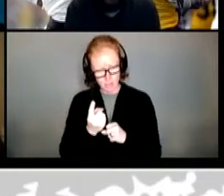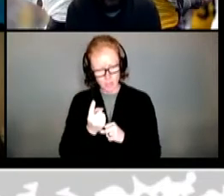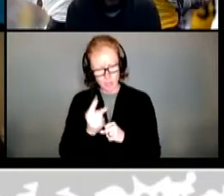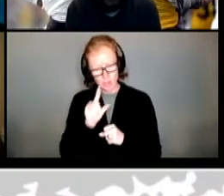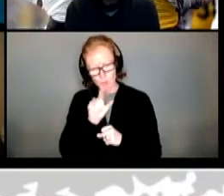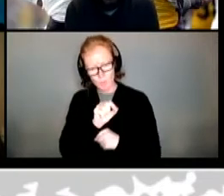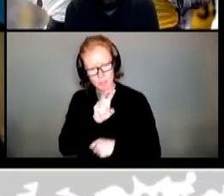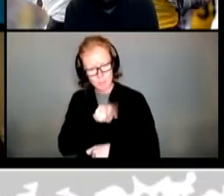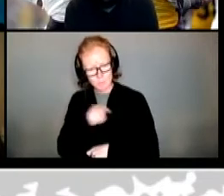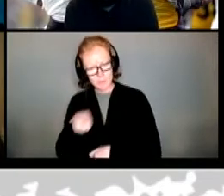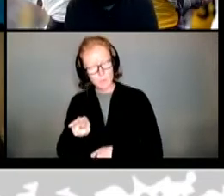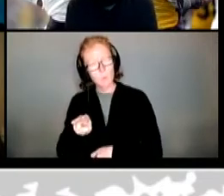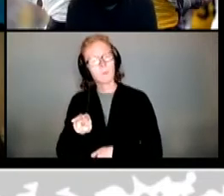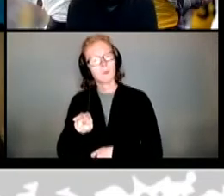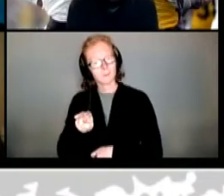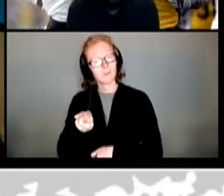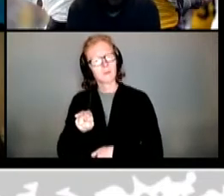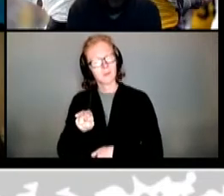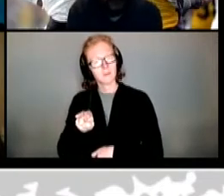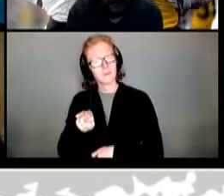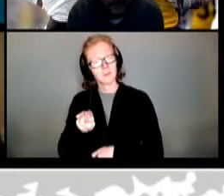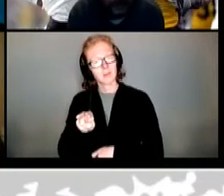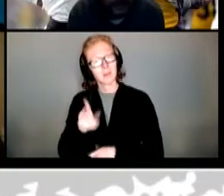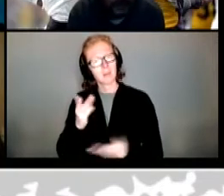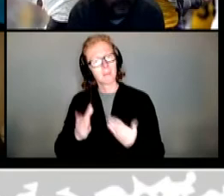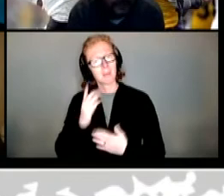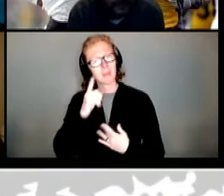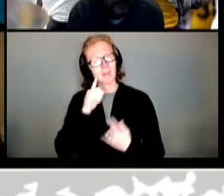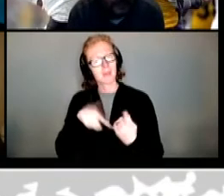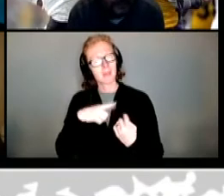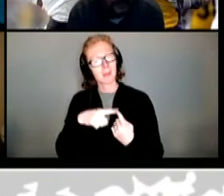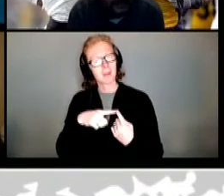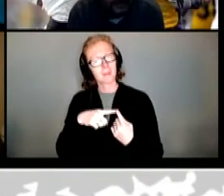this new year, perhaps maybe we should think about